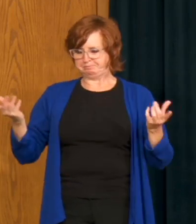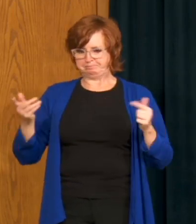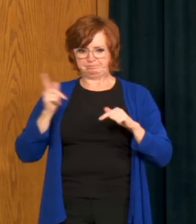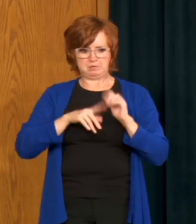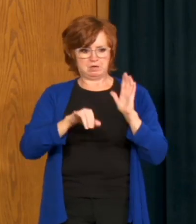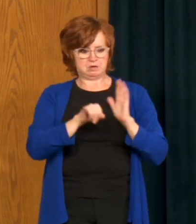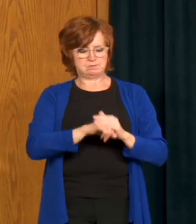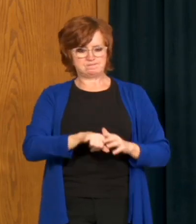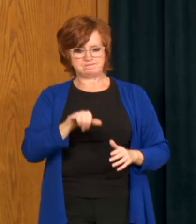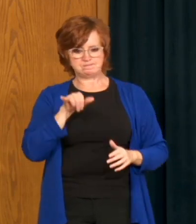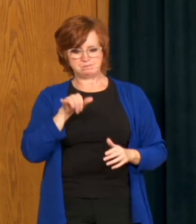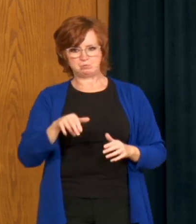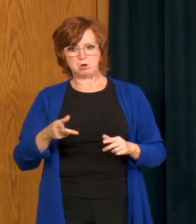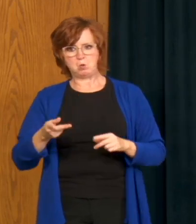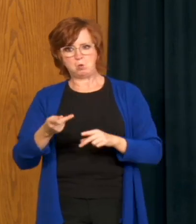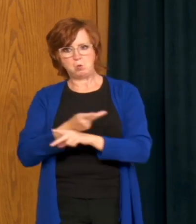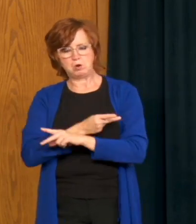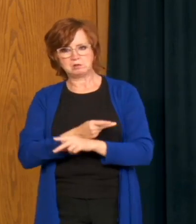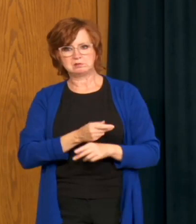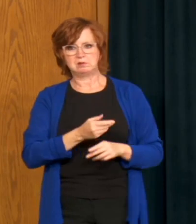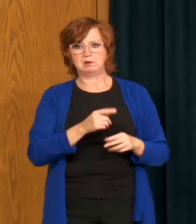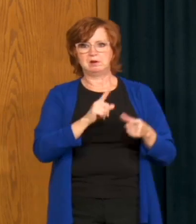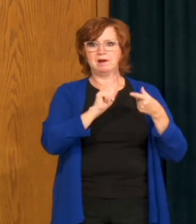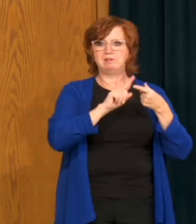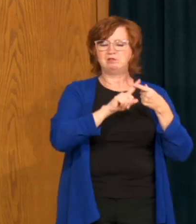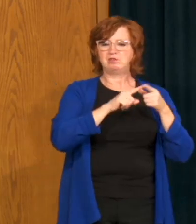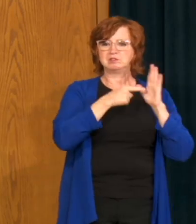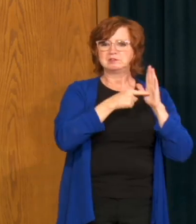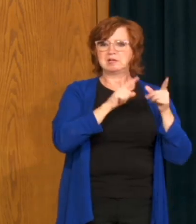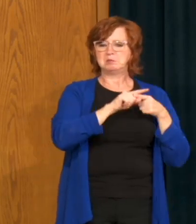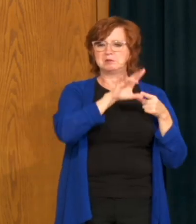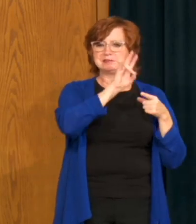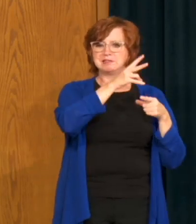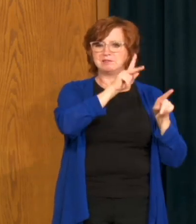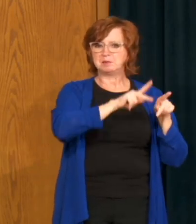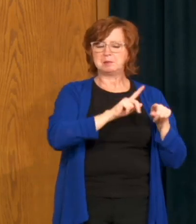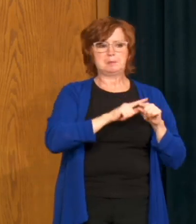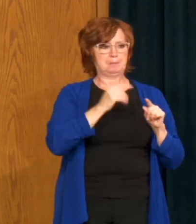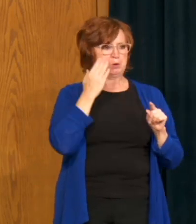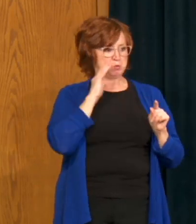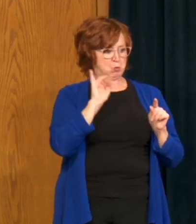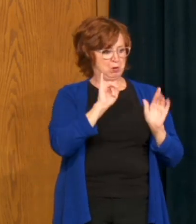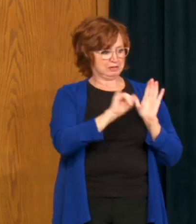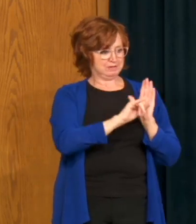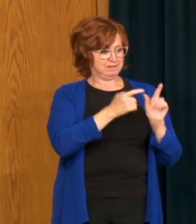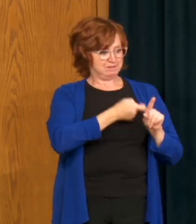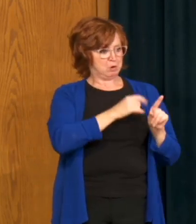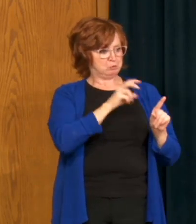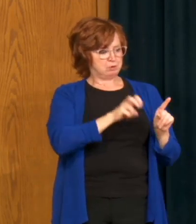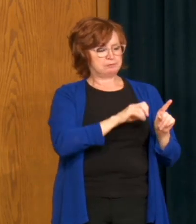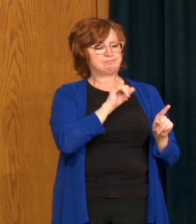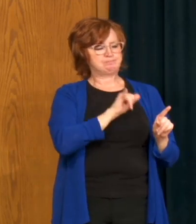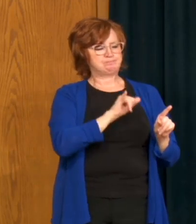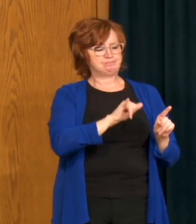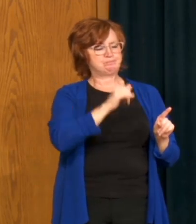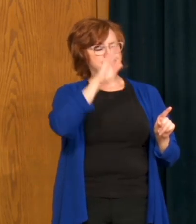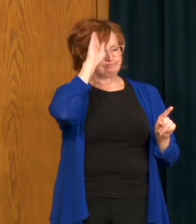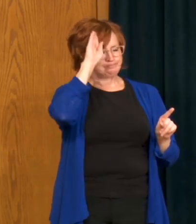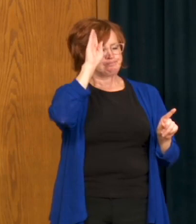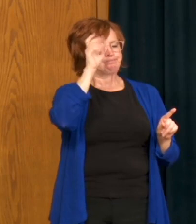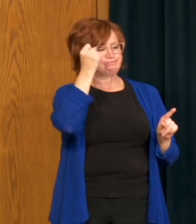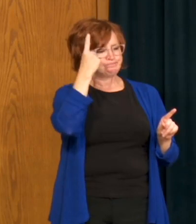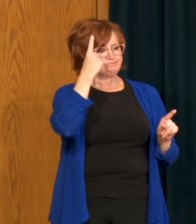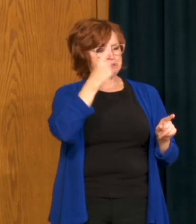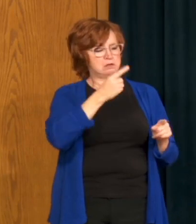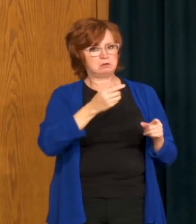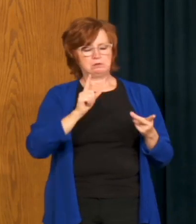those 7 cases in a town of 500. So I think that we really need to understand the context, and that's why when in the PAN area, that's a